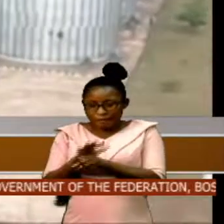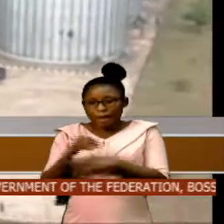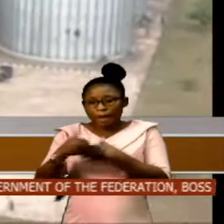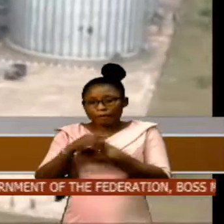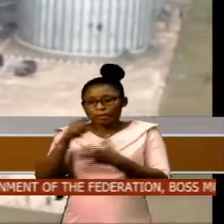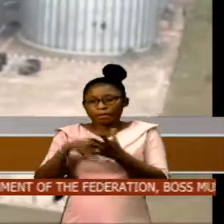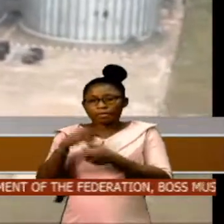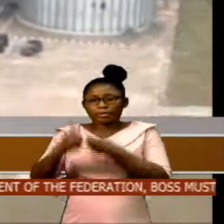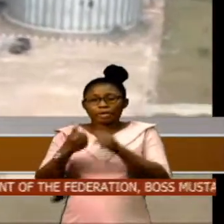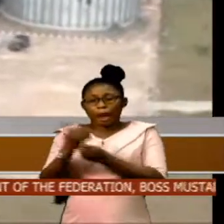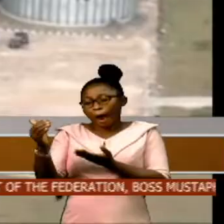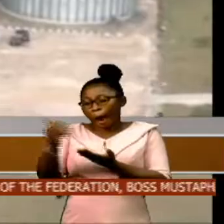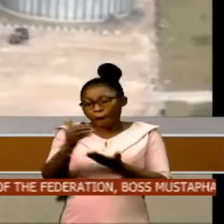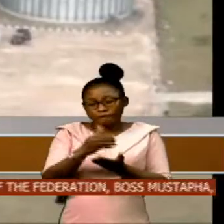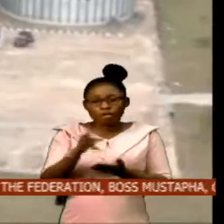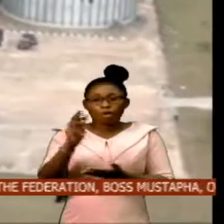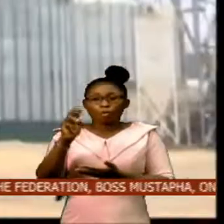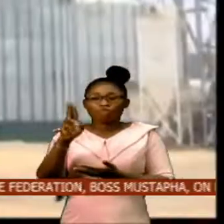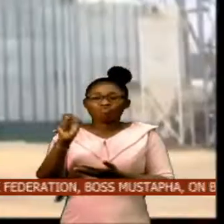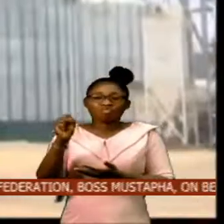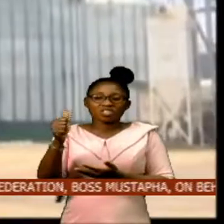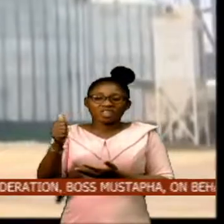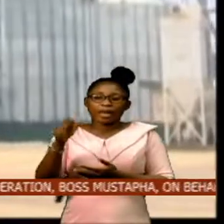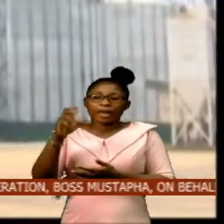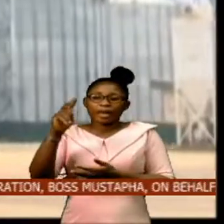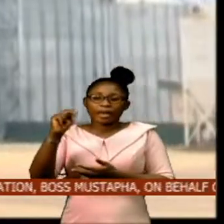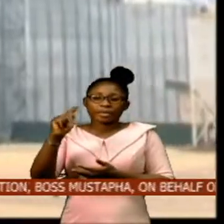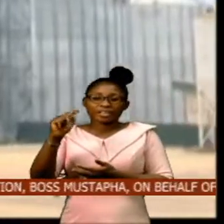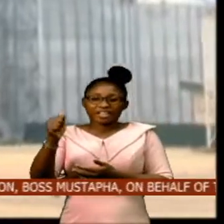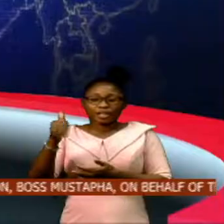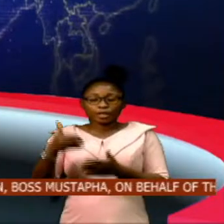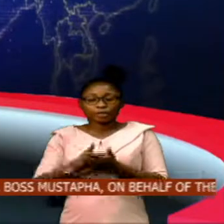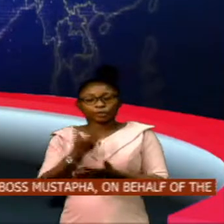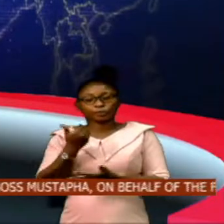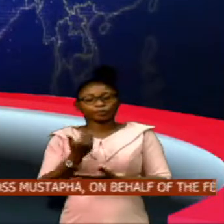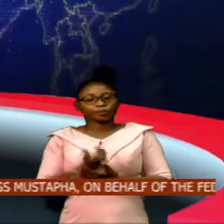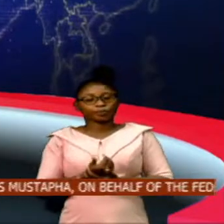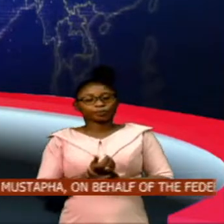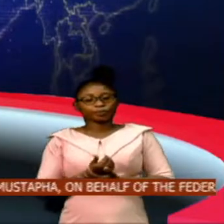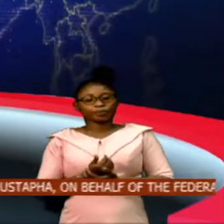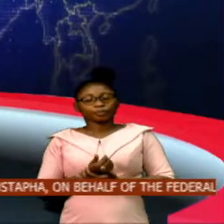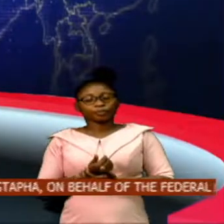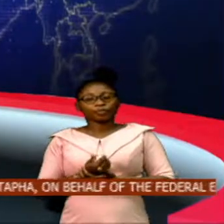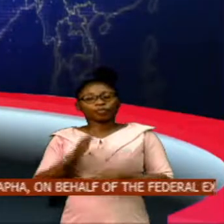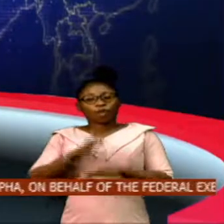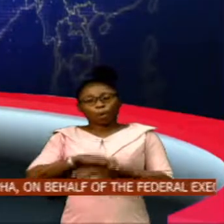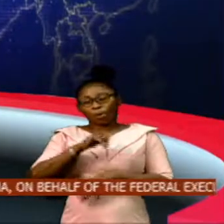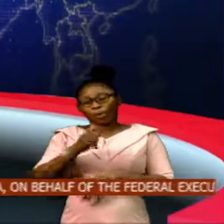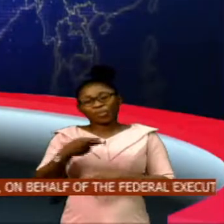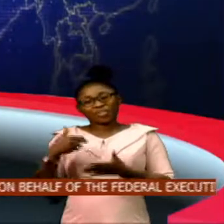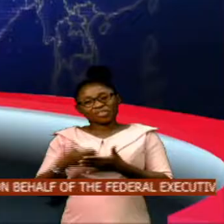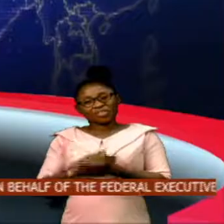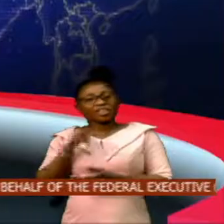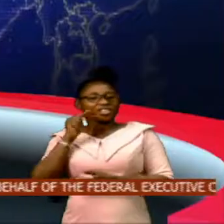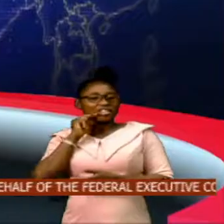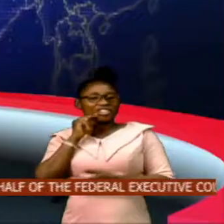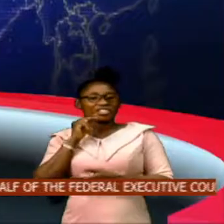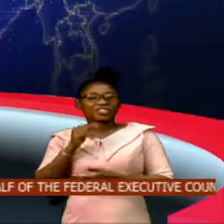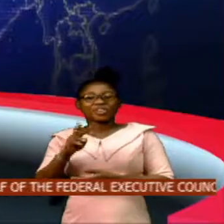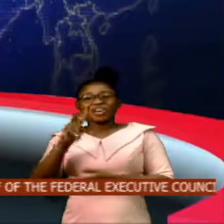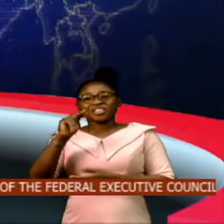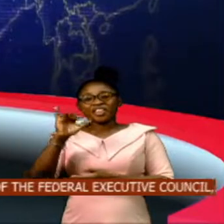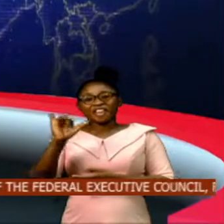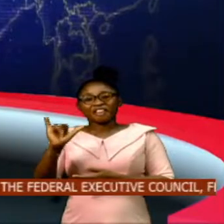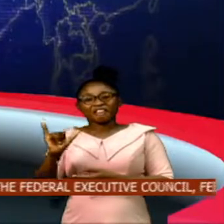this year's harvest. Musa Aliyu, NTA News. And in other news, the Nigerian Navy